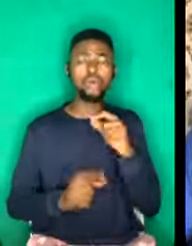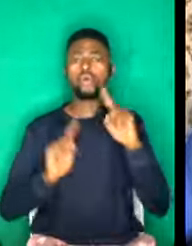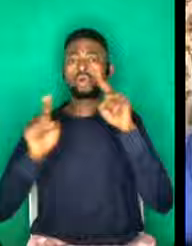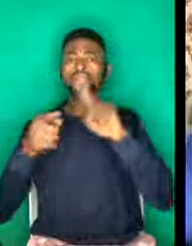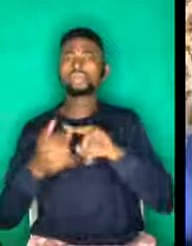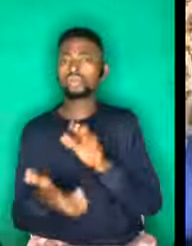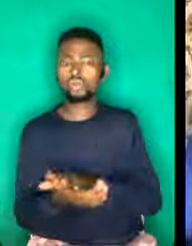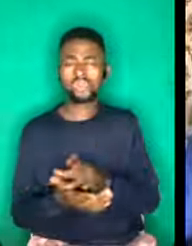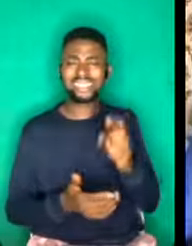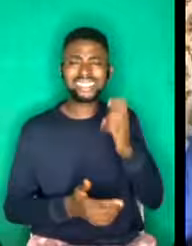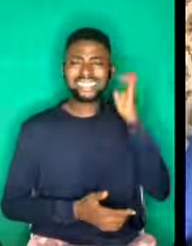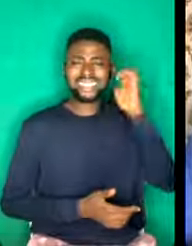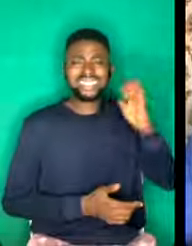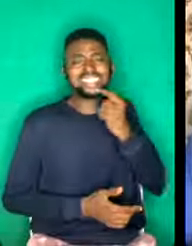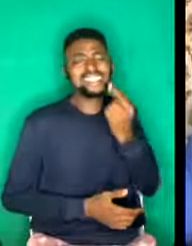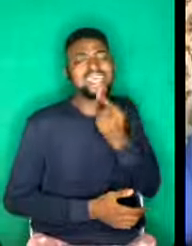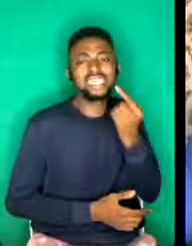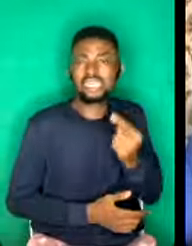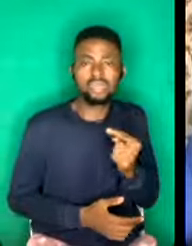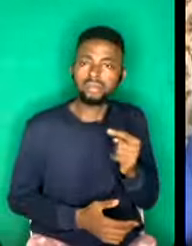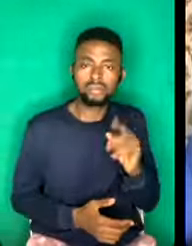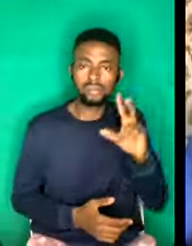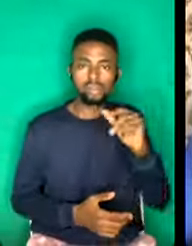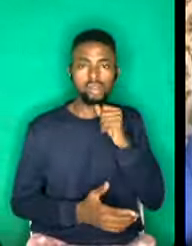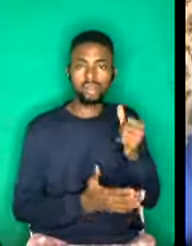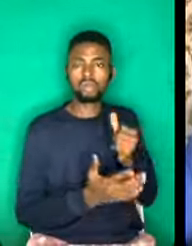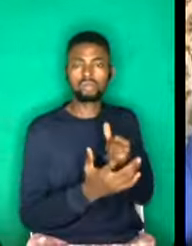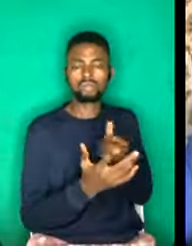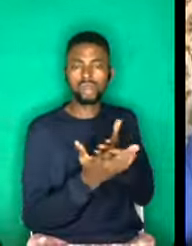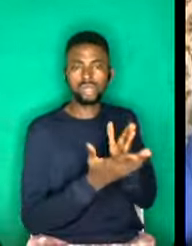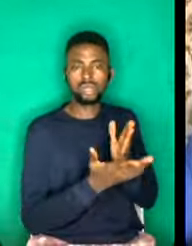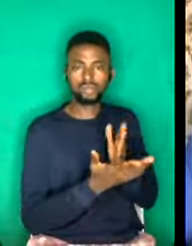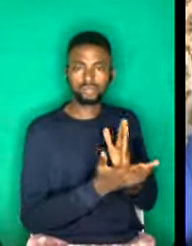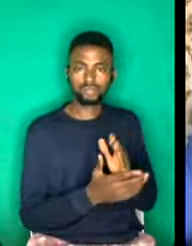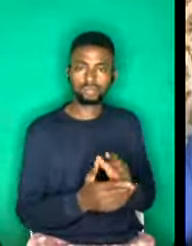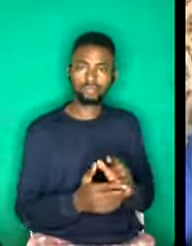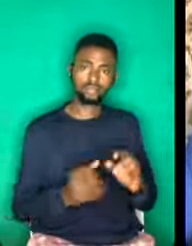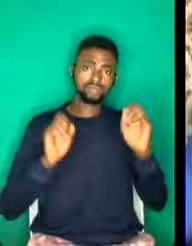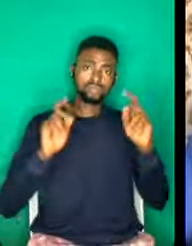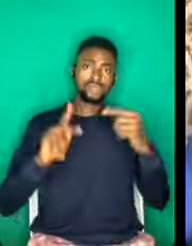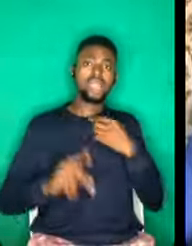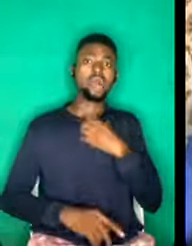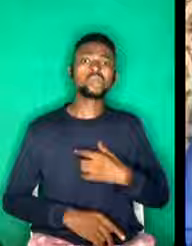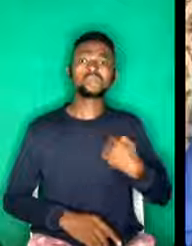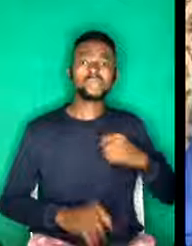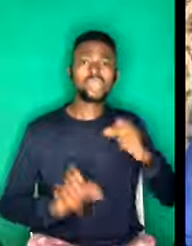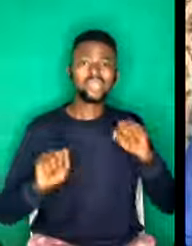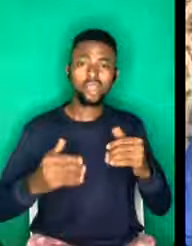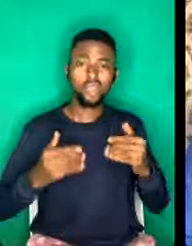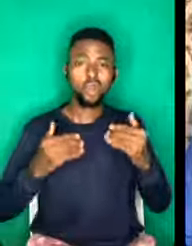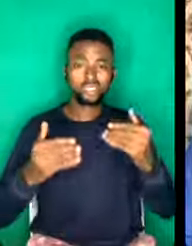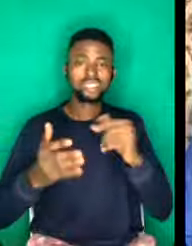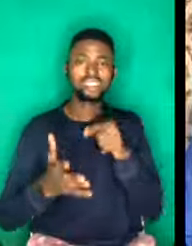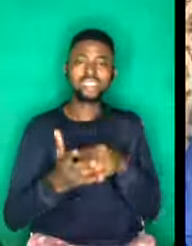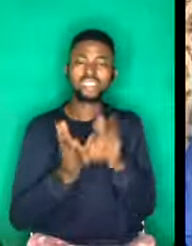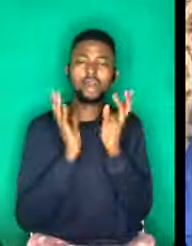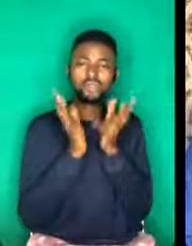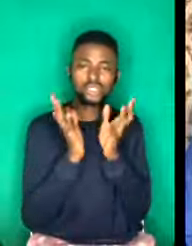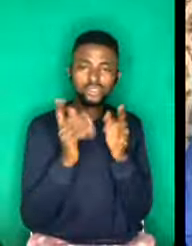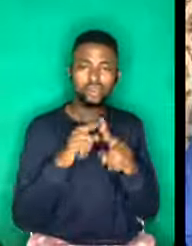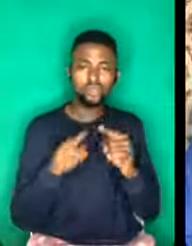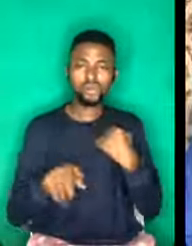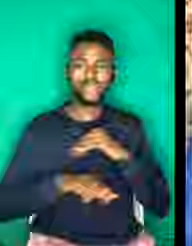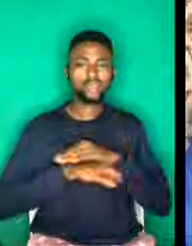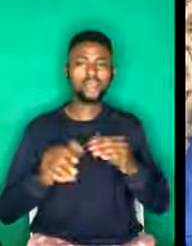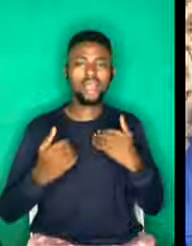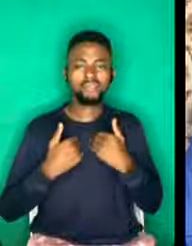not. No, no, no. That's not our job. So I think I wish we can continue this conversation, but we do not have much time.